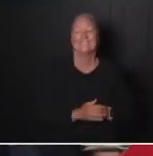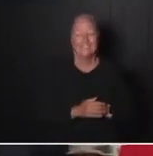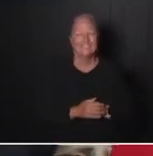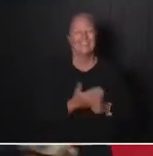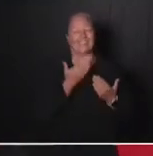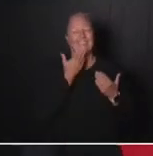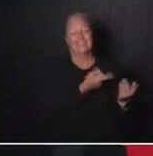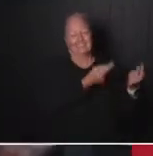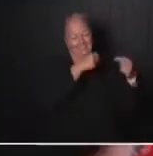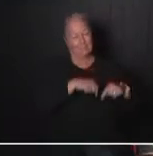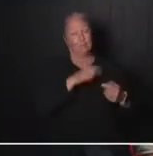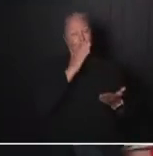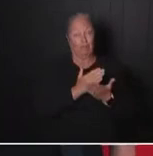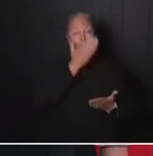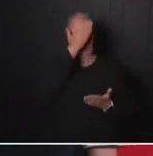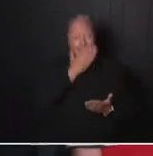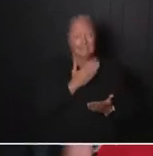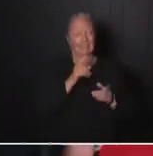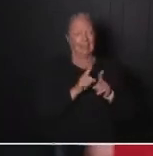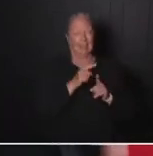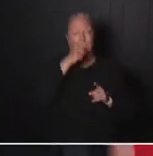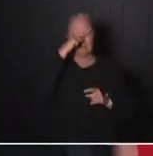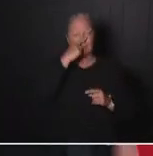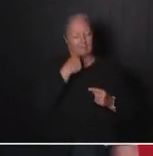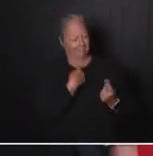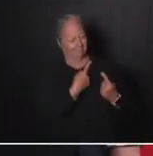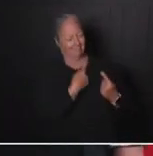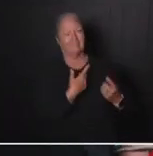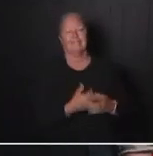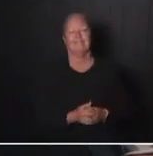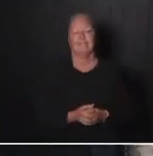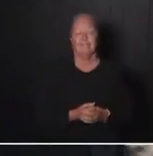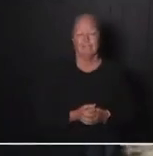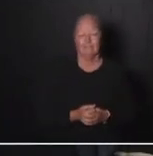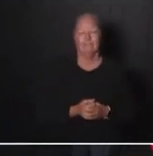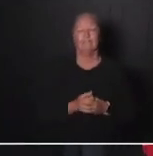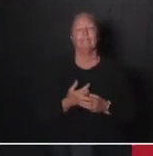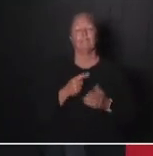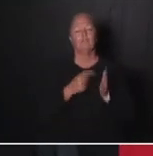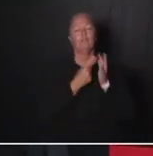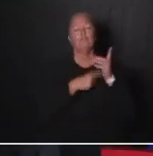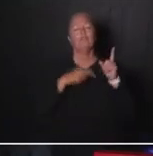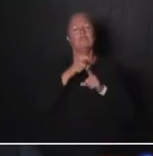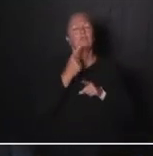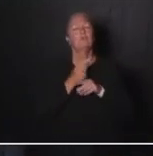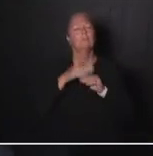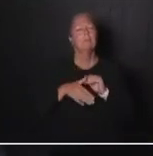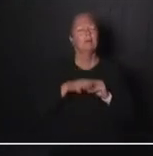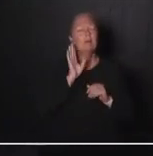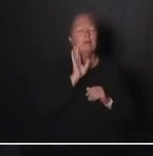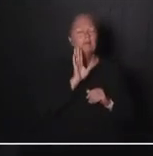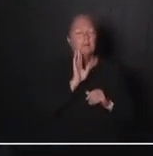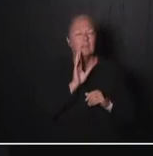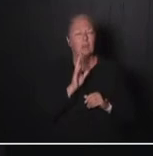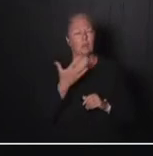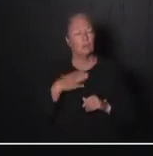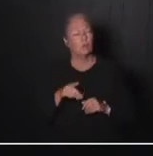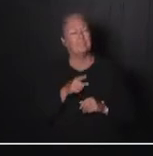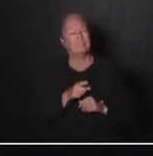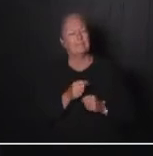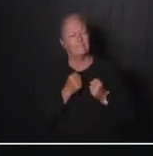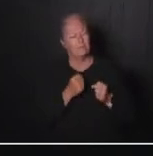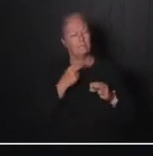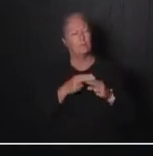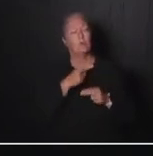us in real life, like humans. An example of the kind of people Richard was talking about fighting for is someone he